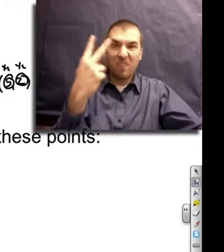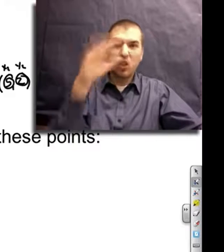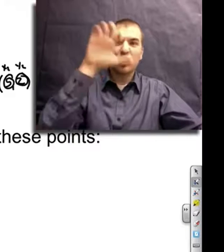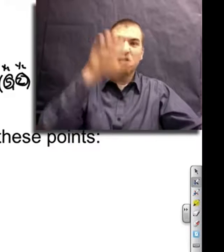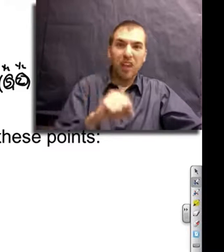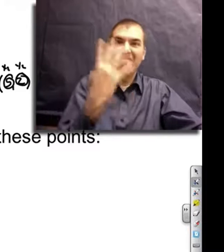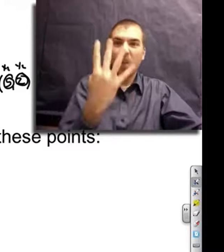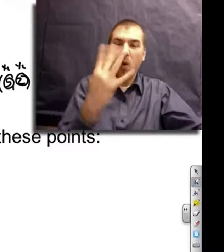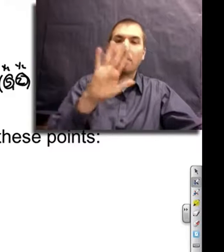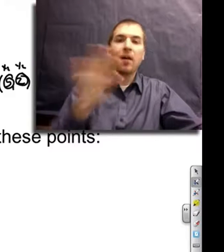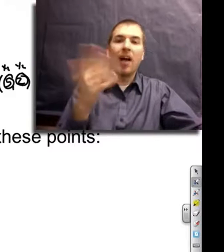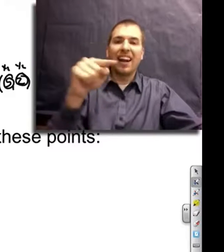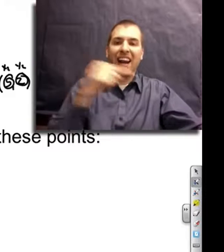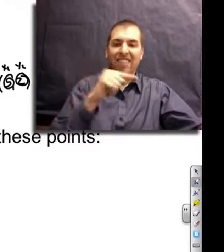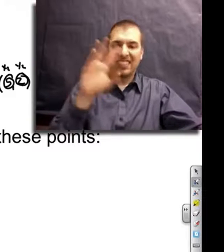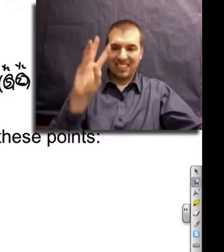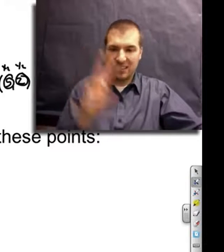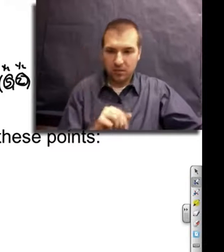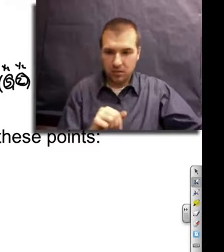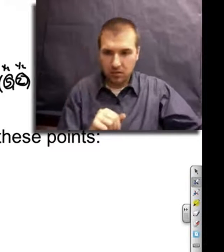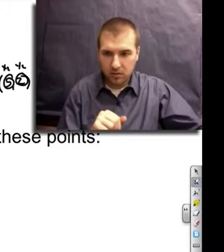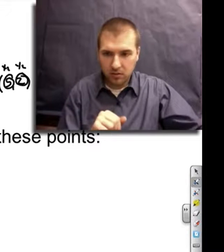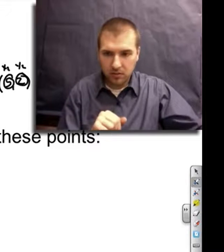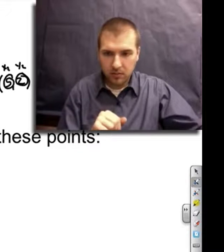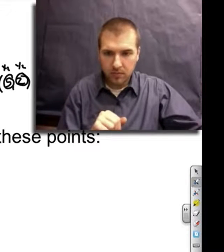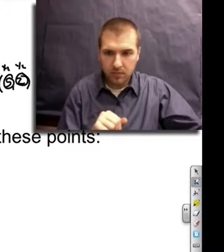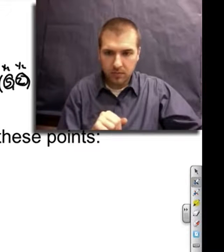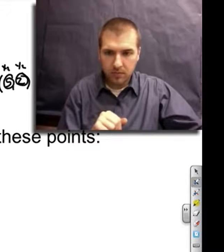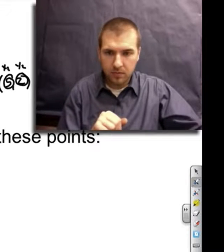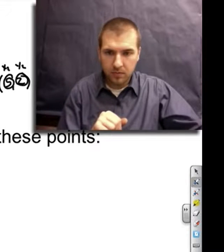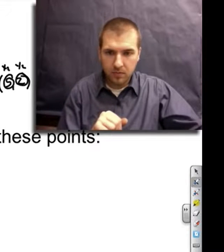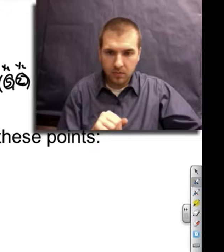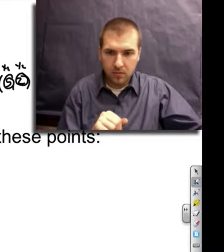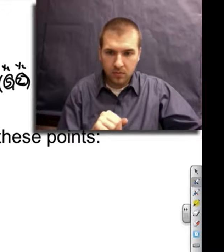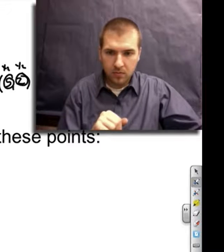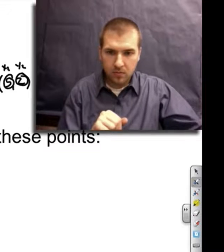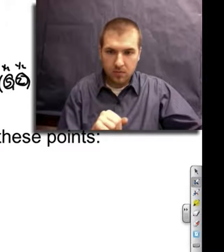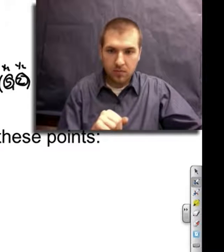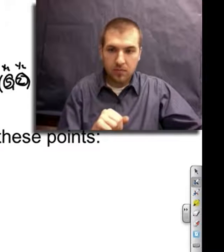Over -2 minus 4 is -6.